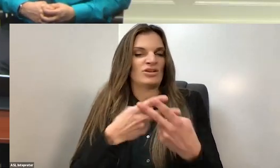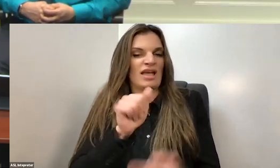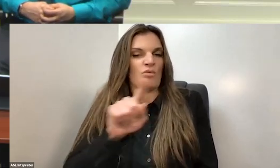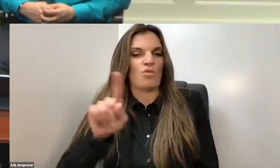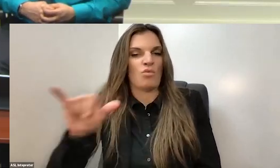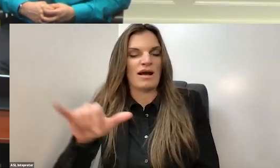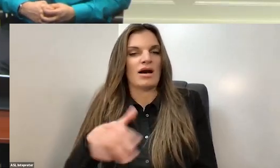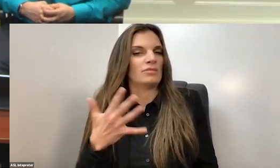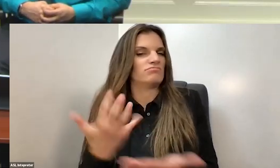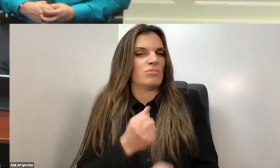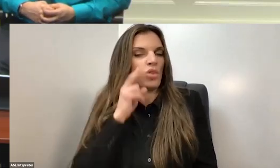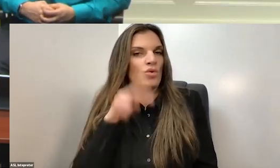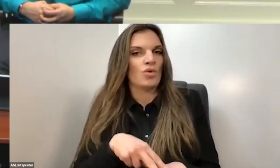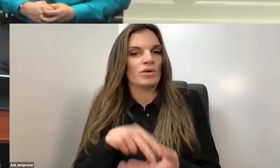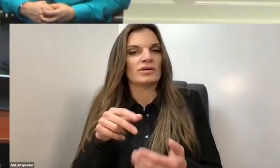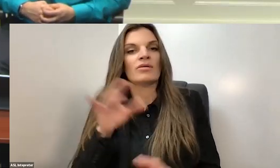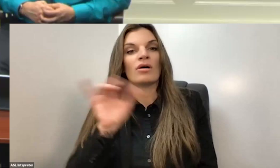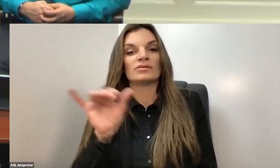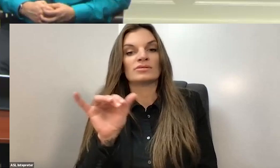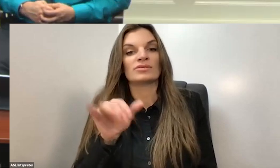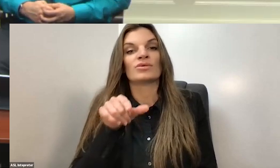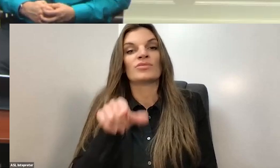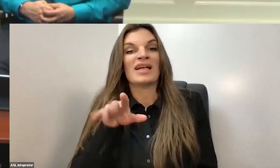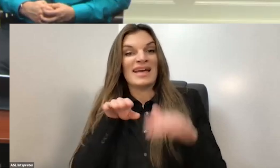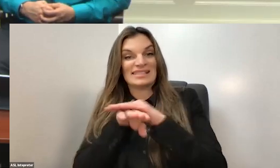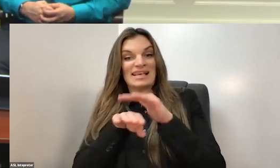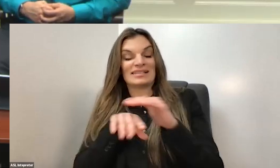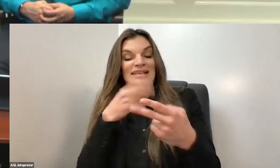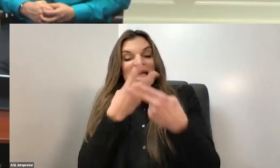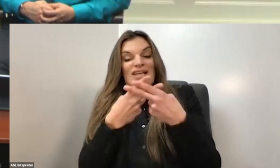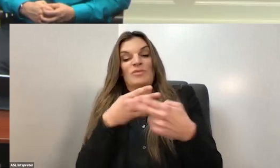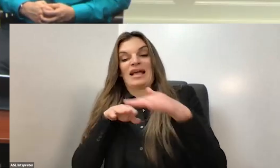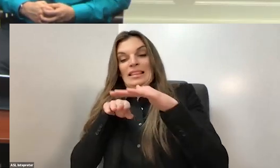course, I'm going to say also following the accessibility hashtag on LinkedIn